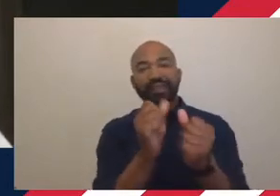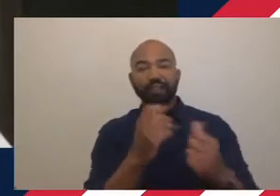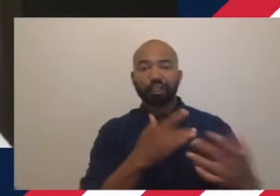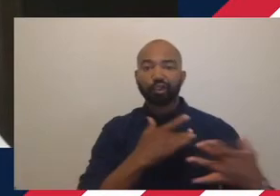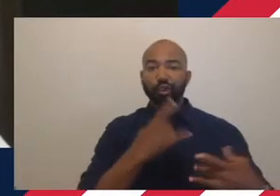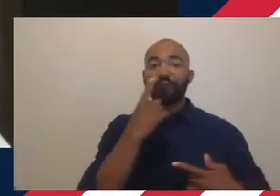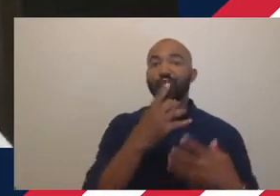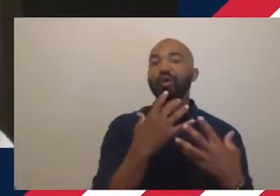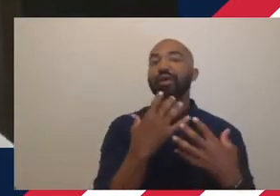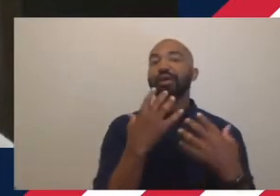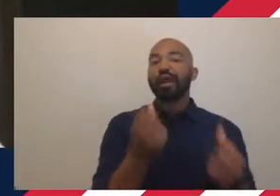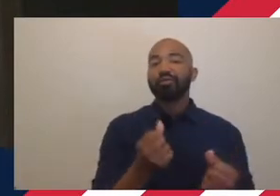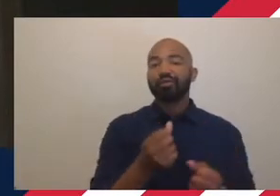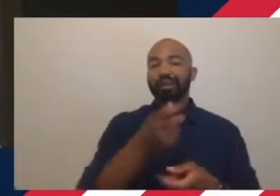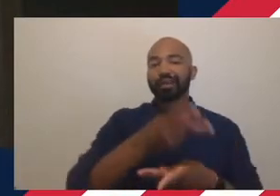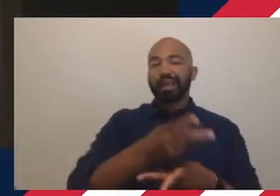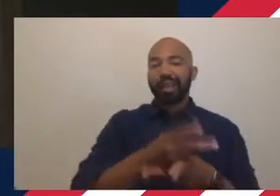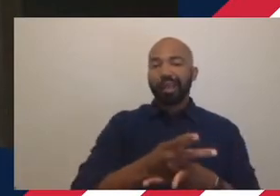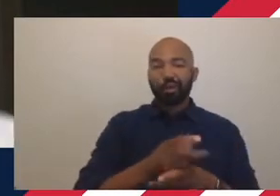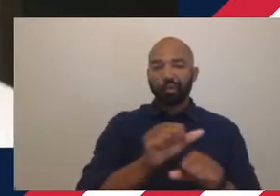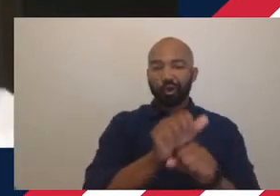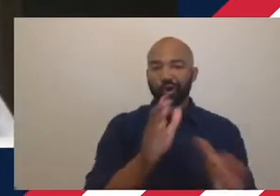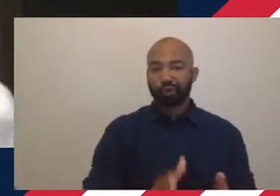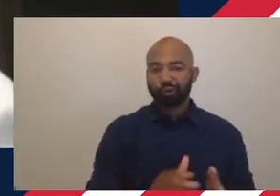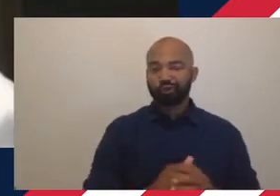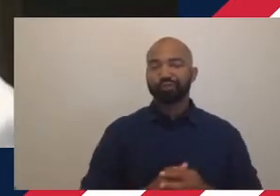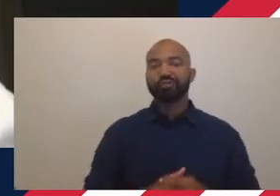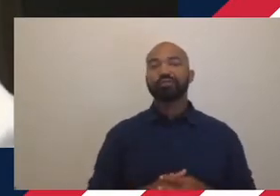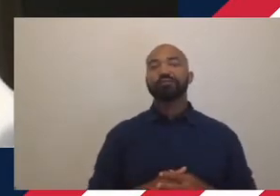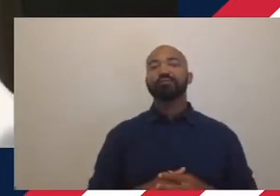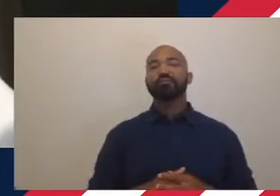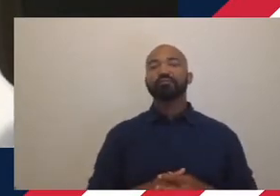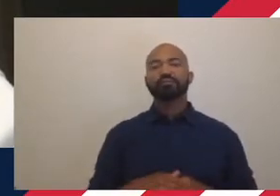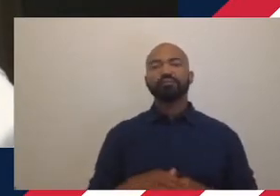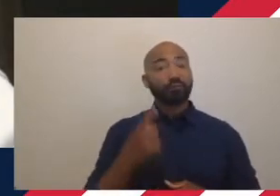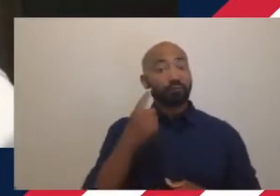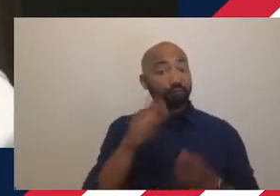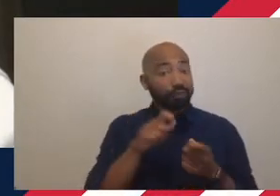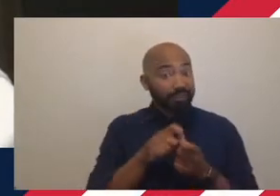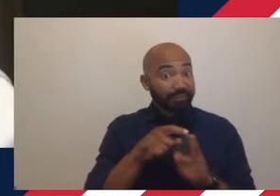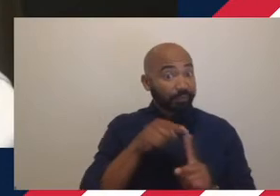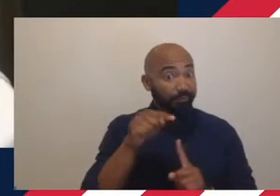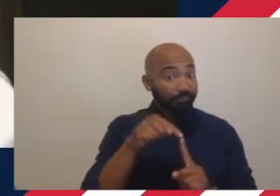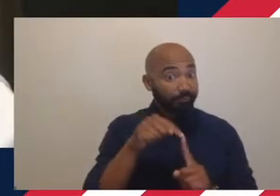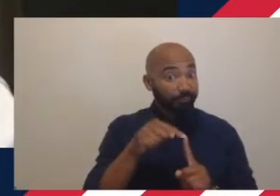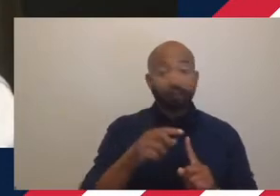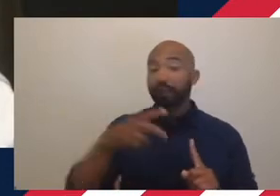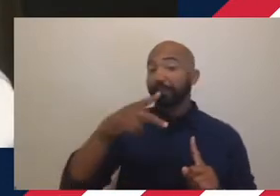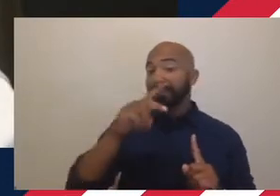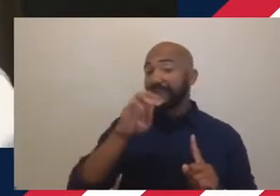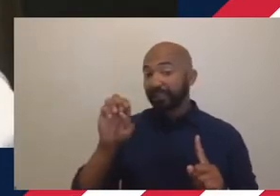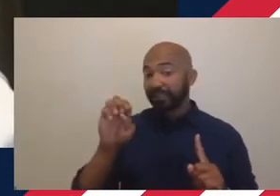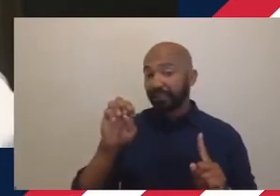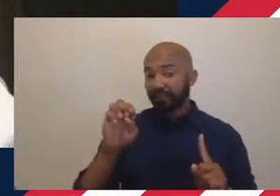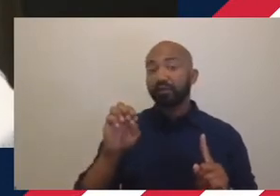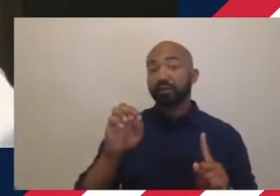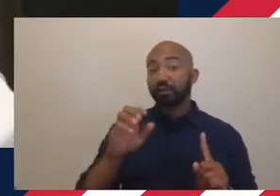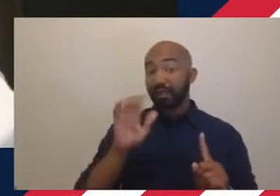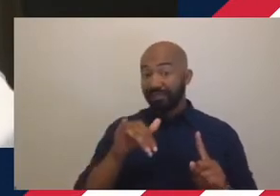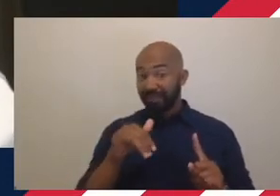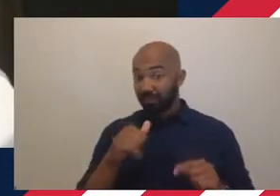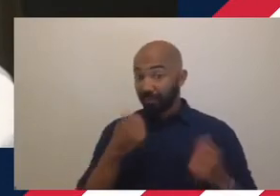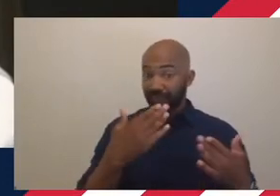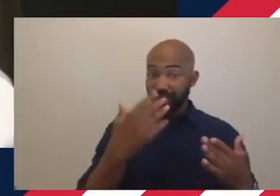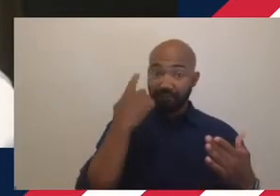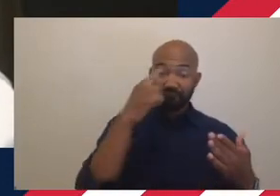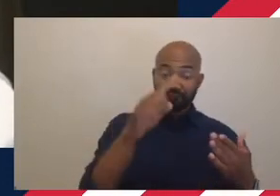specifically, I'd like to note that PPE has been prioritized for healthcare workers in hospitals